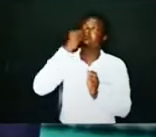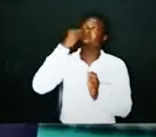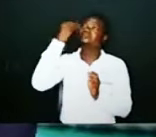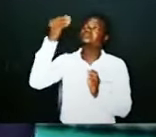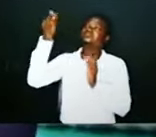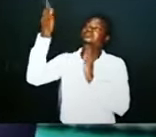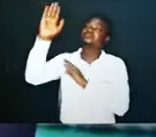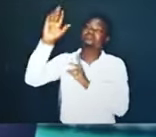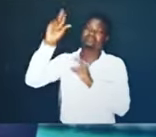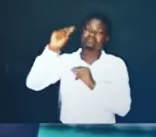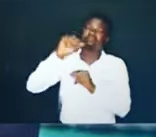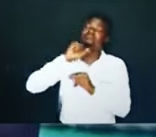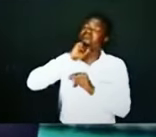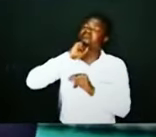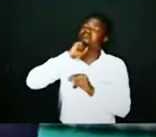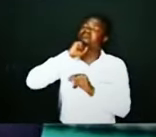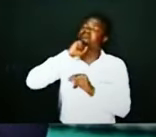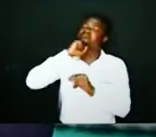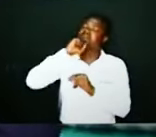Now,